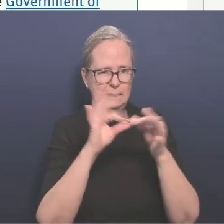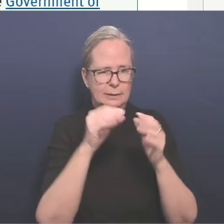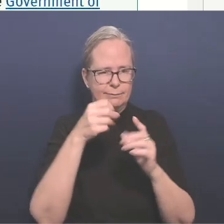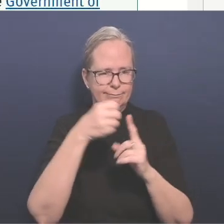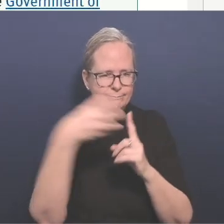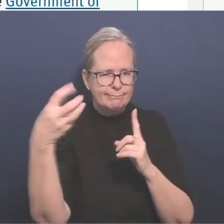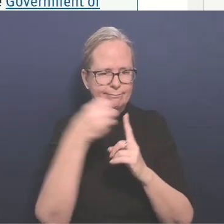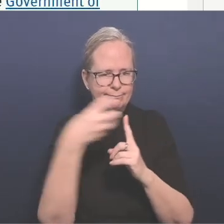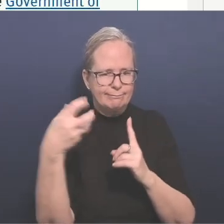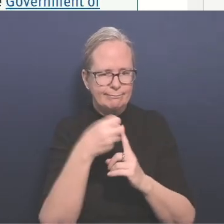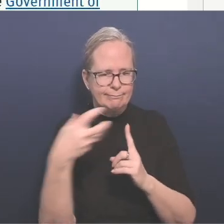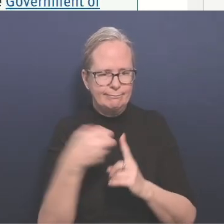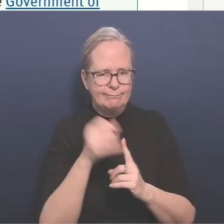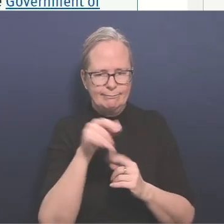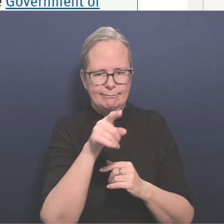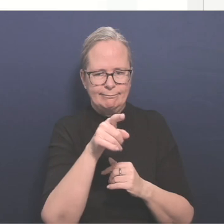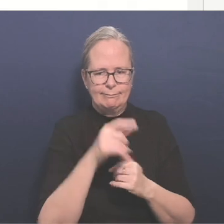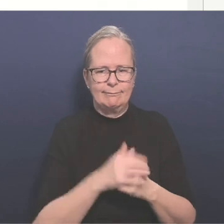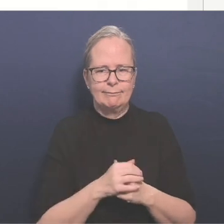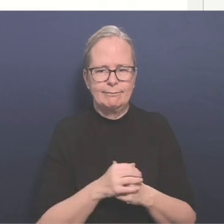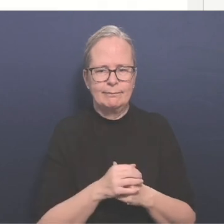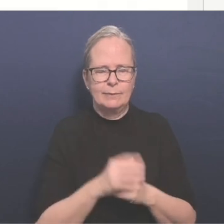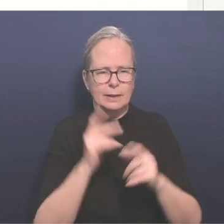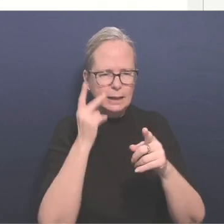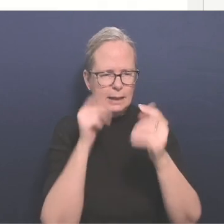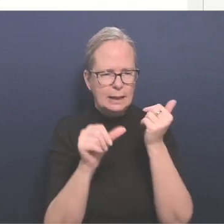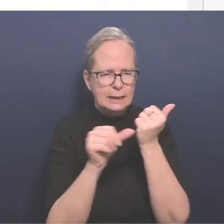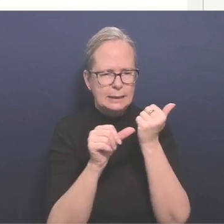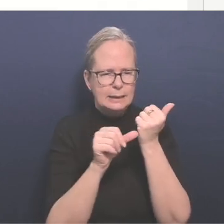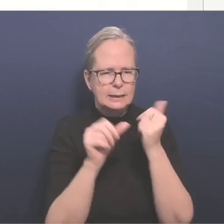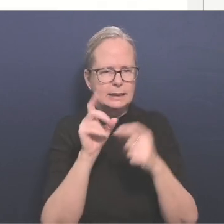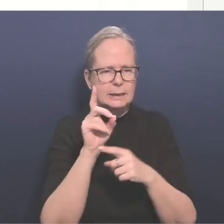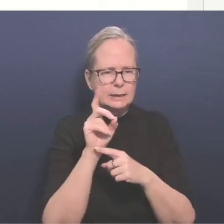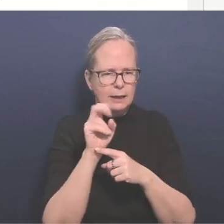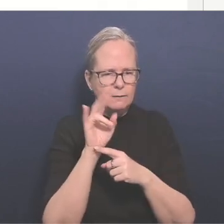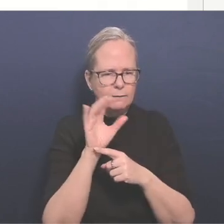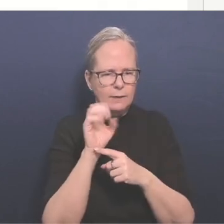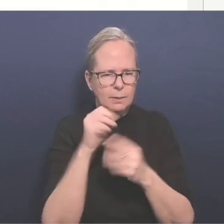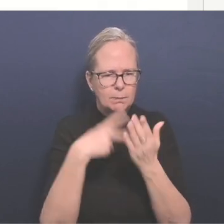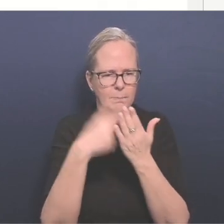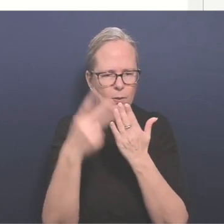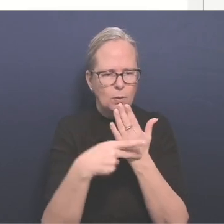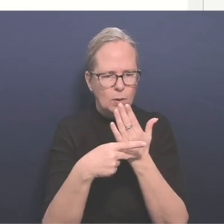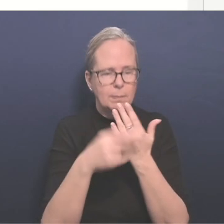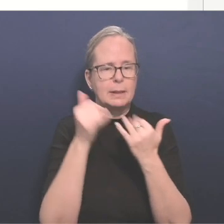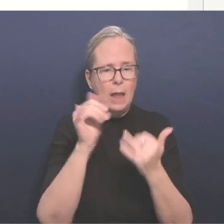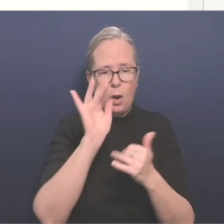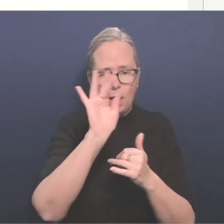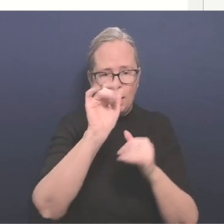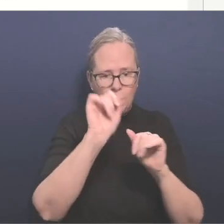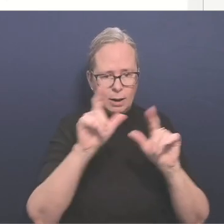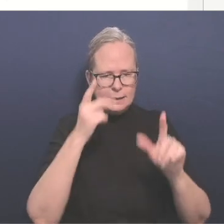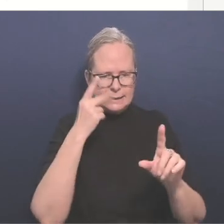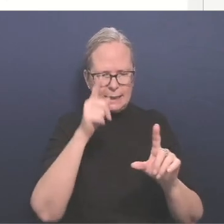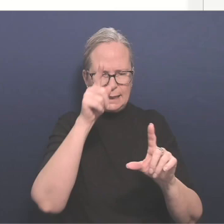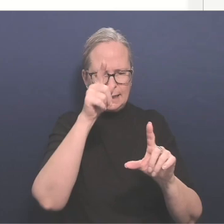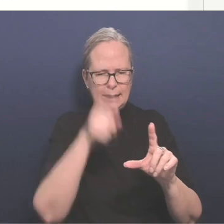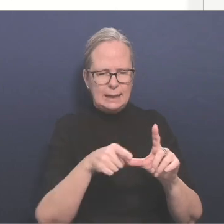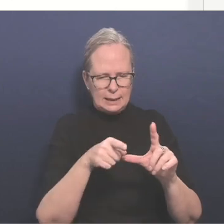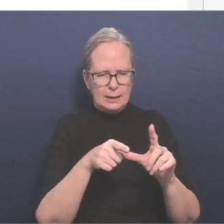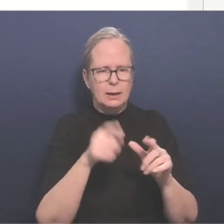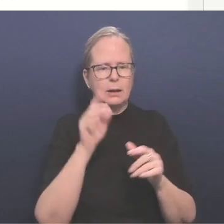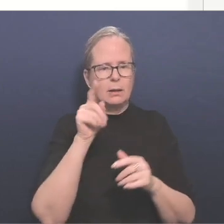need to apply. Also, you can print. If you want to print, this is what you need to do. You